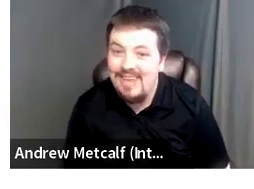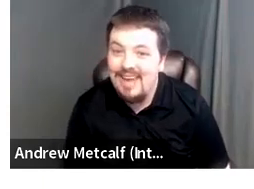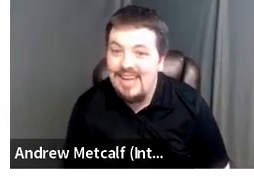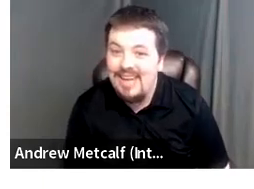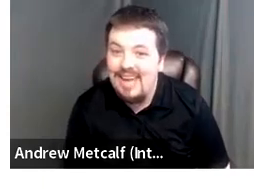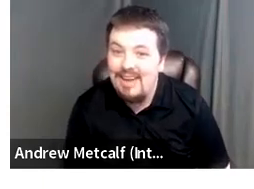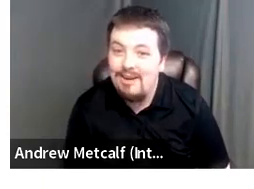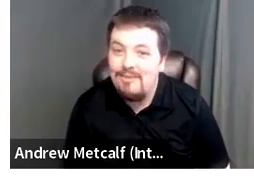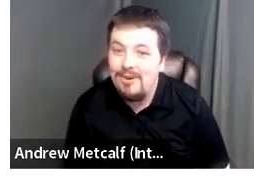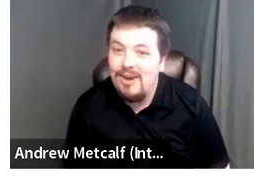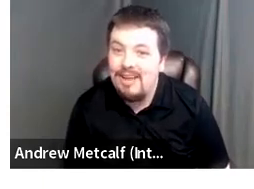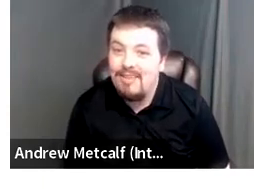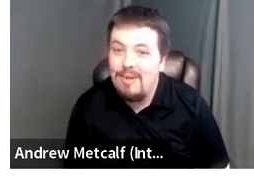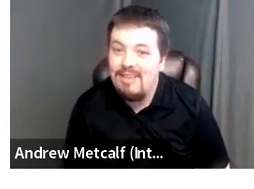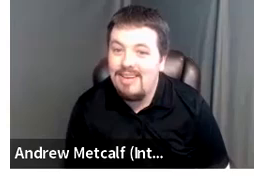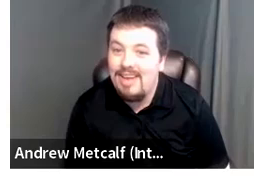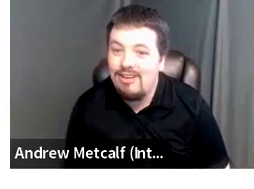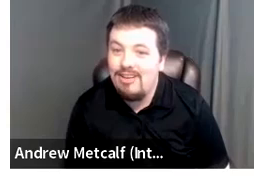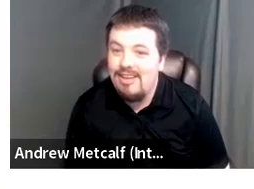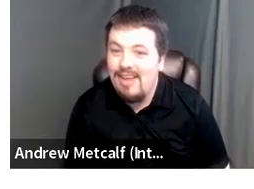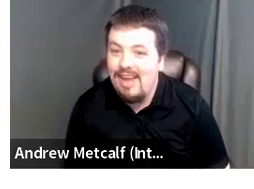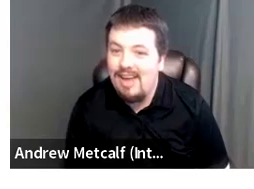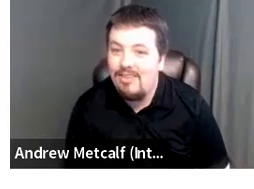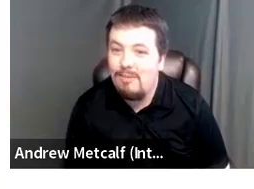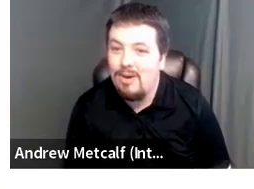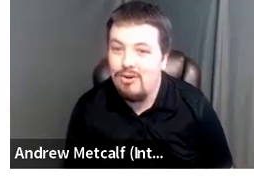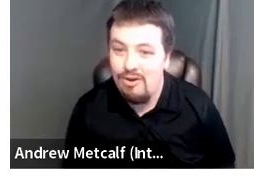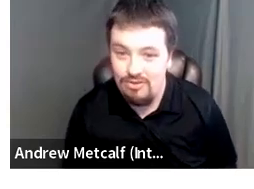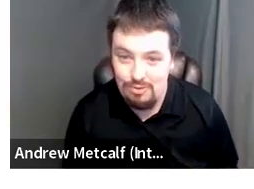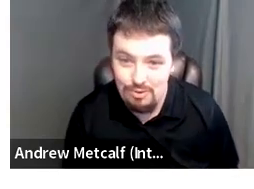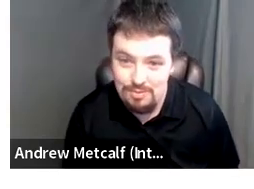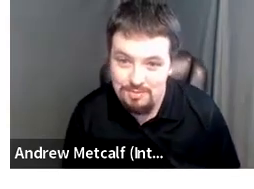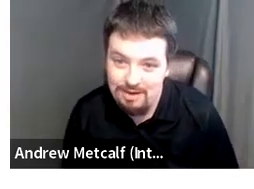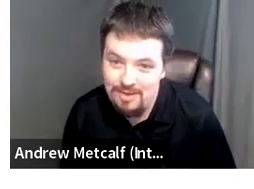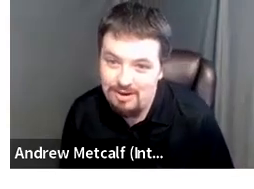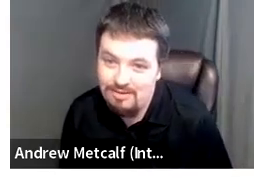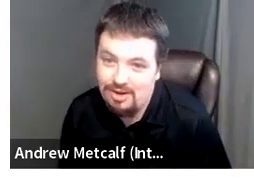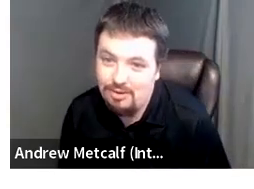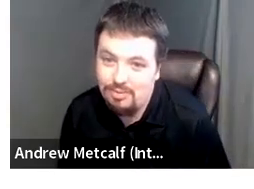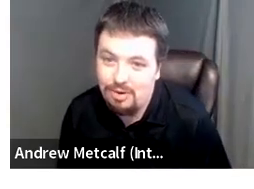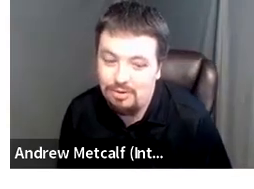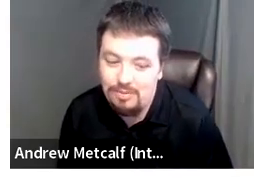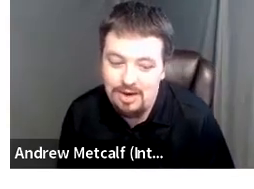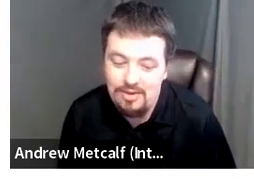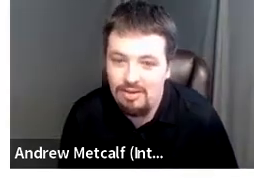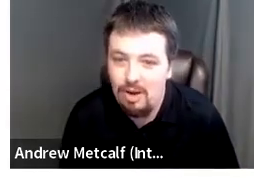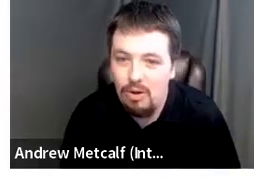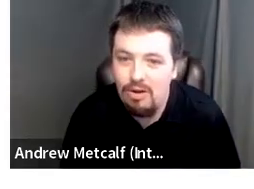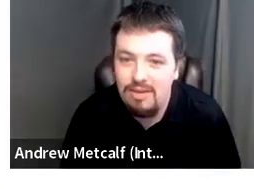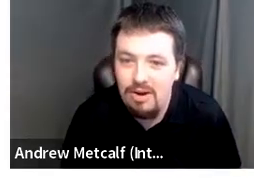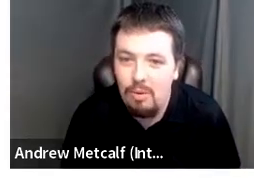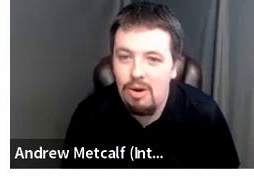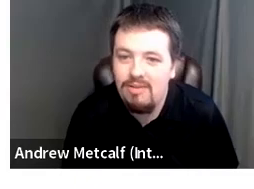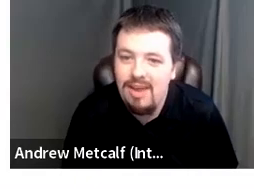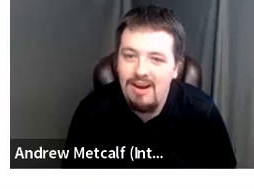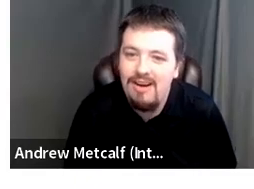I said, if you're trying to get somebody's attention and they're maybe across the room, but if there's, one room here, there's a lot of walls